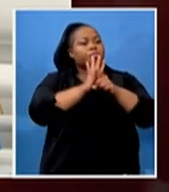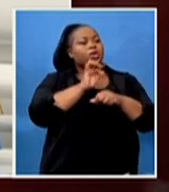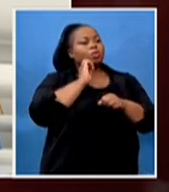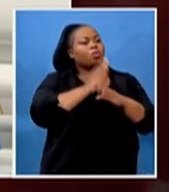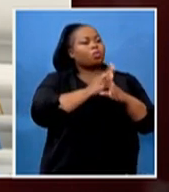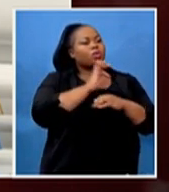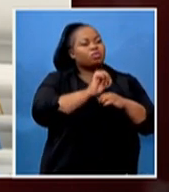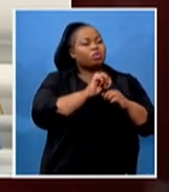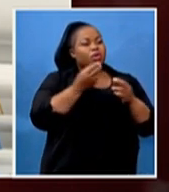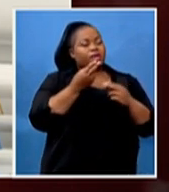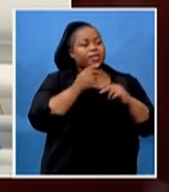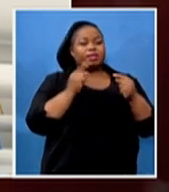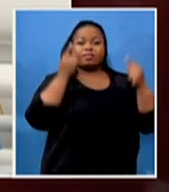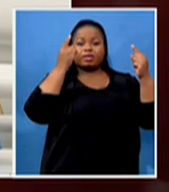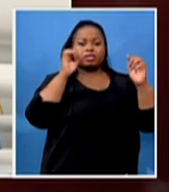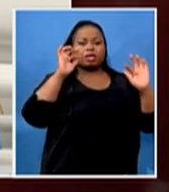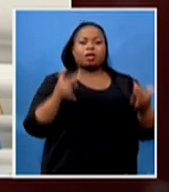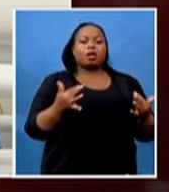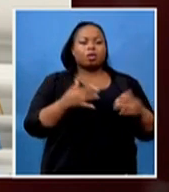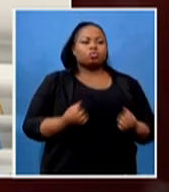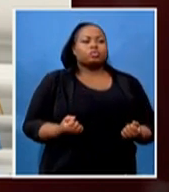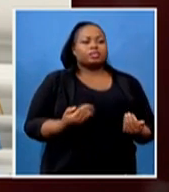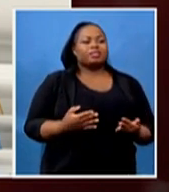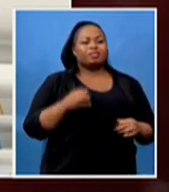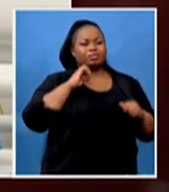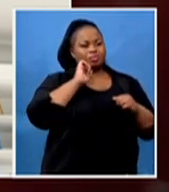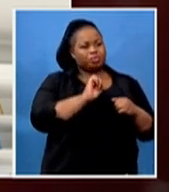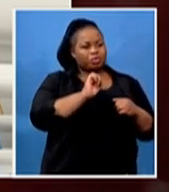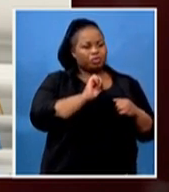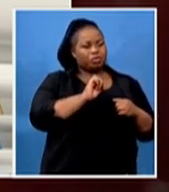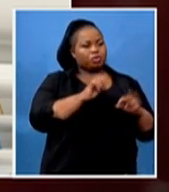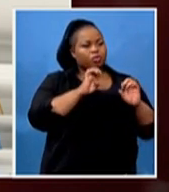your service, which is the provision of education and research going forward?